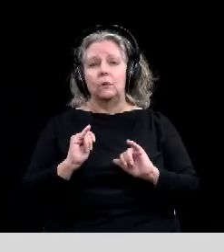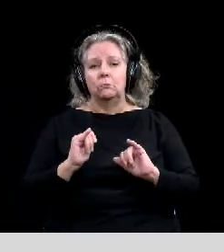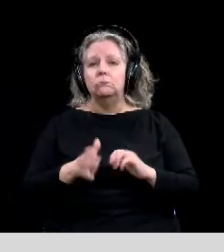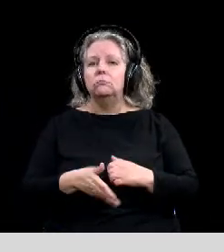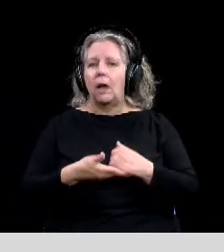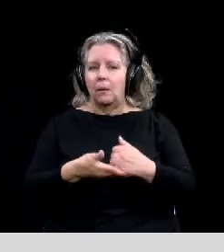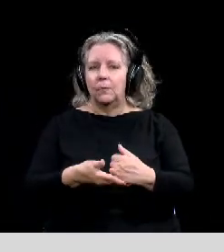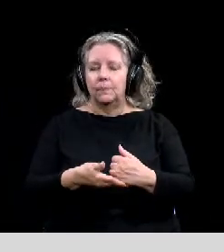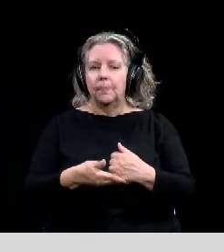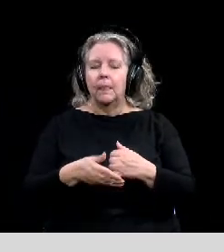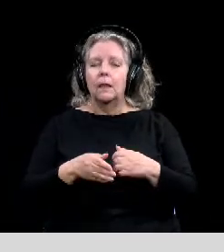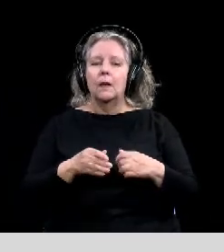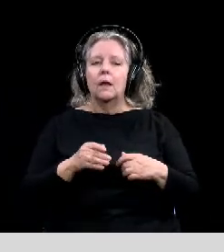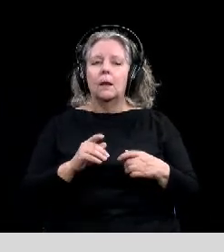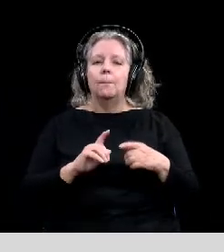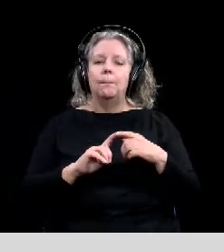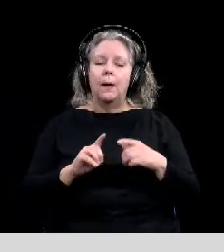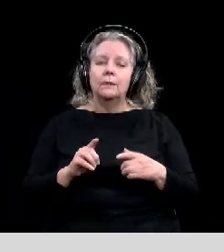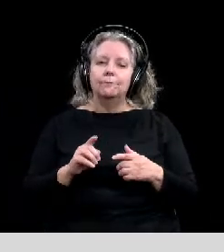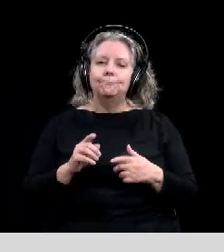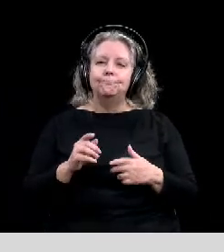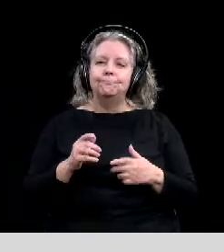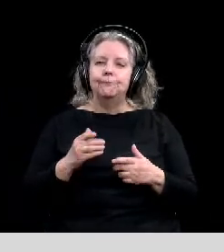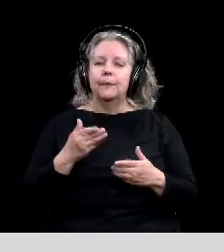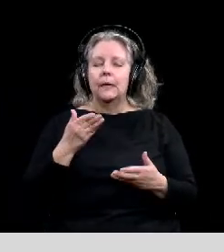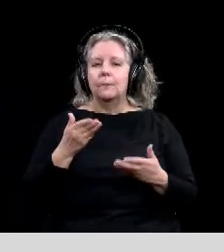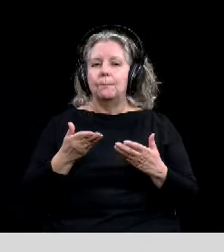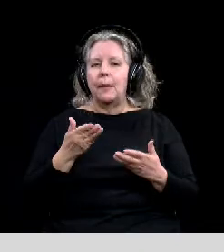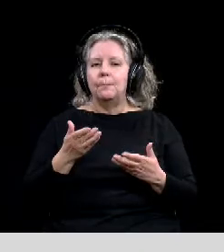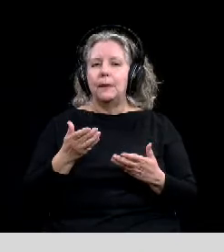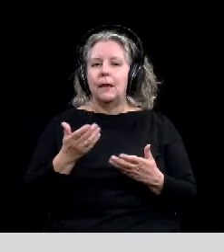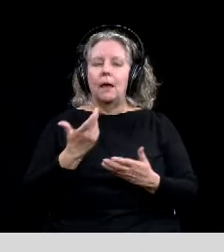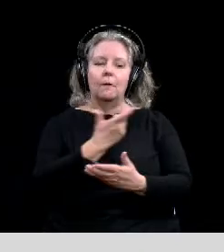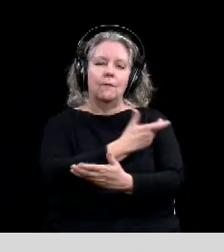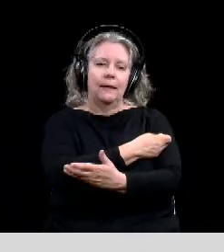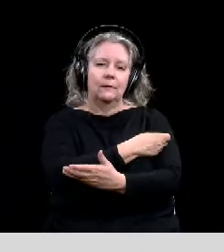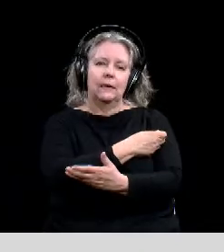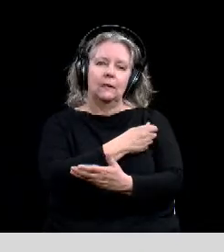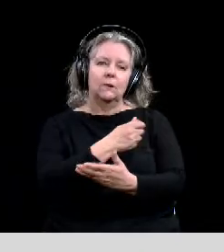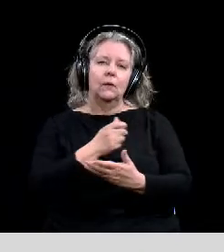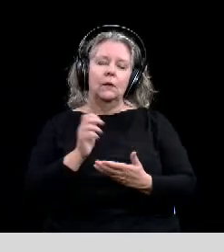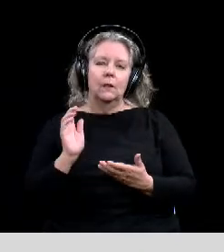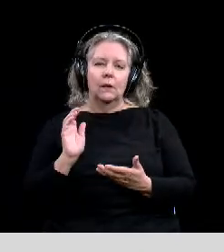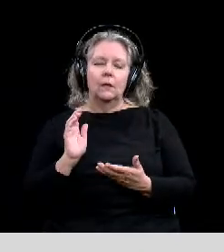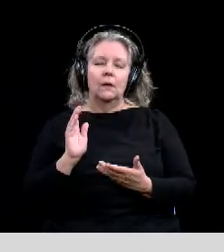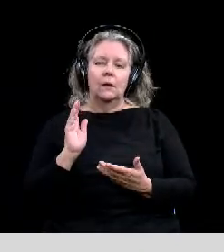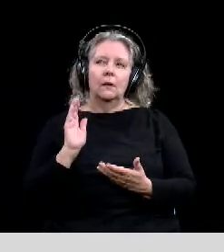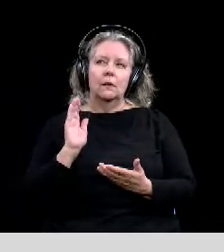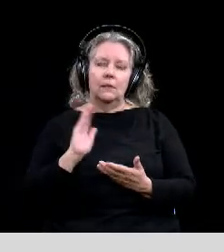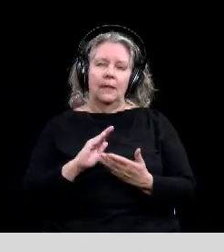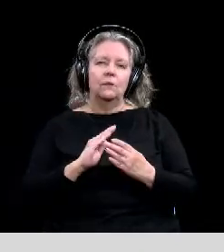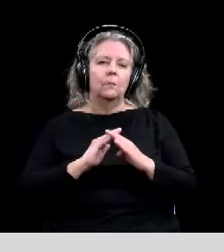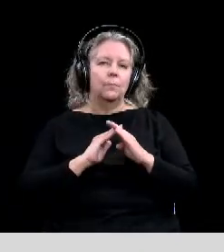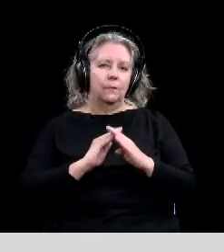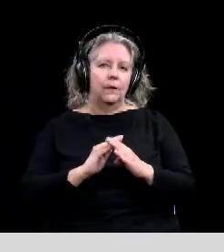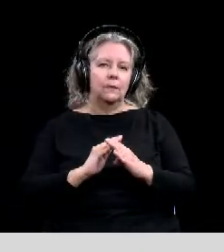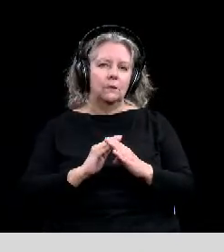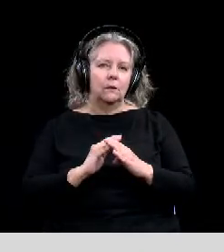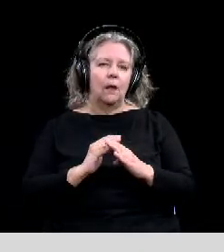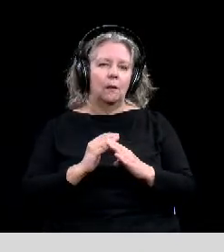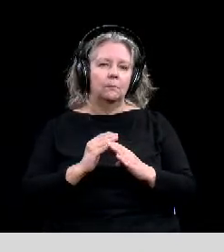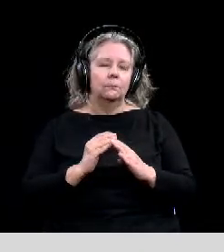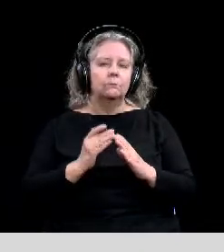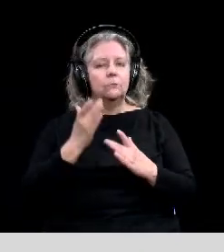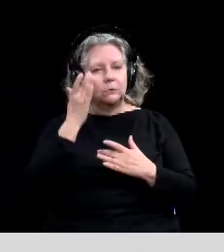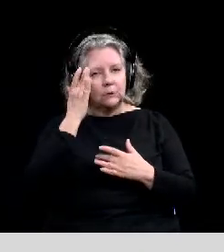active just in terms of preventing any symptoms at all. Of course, as we get more data, I'll share it.